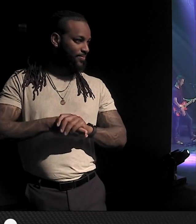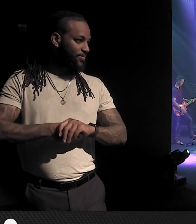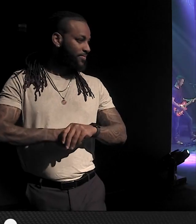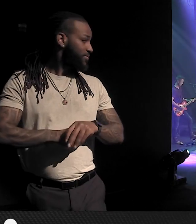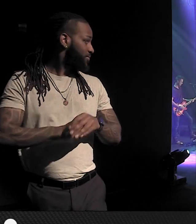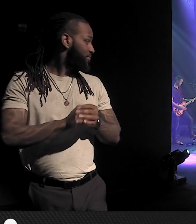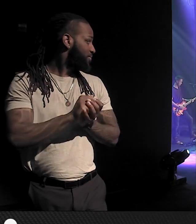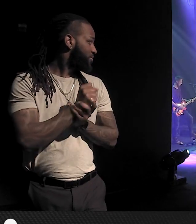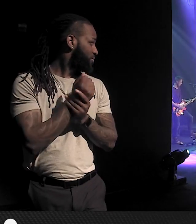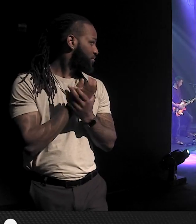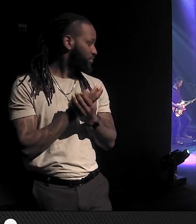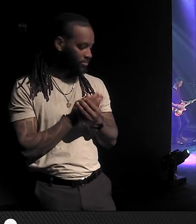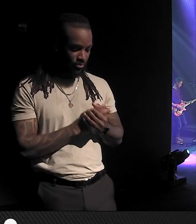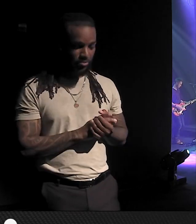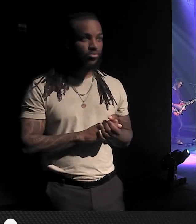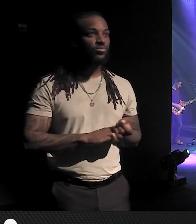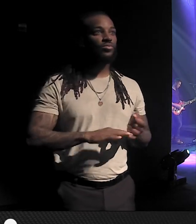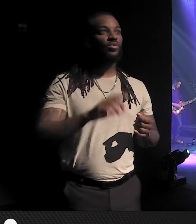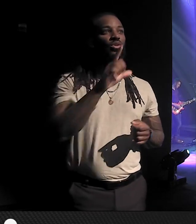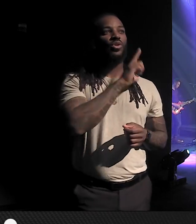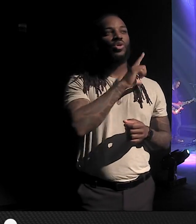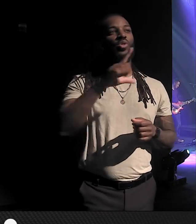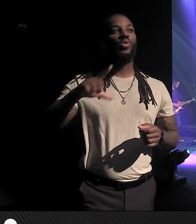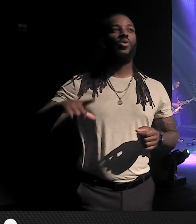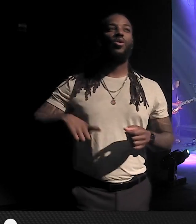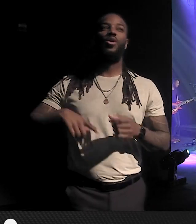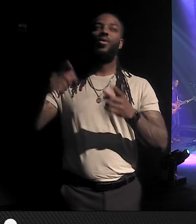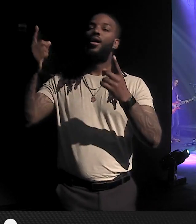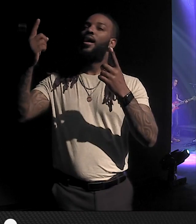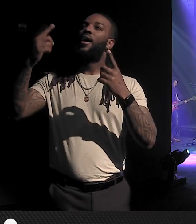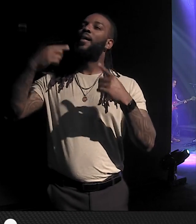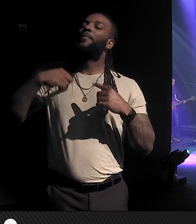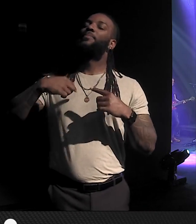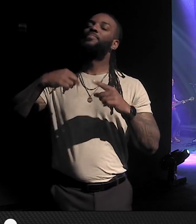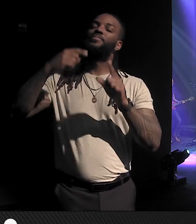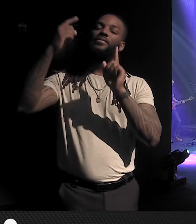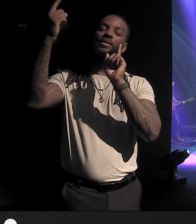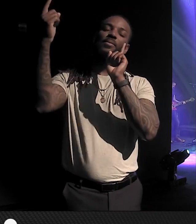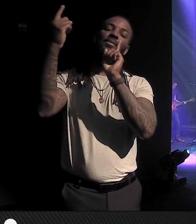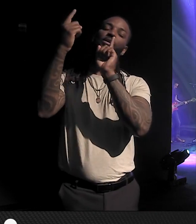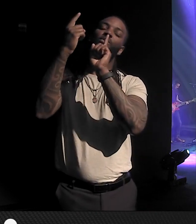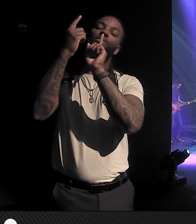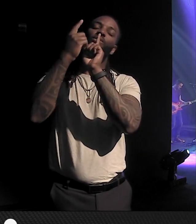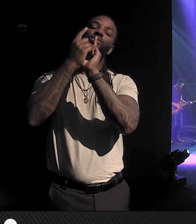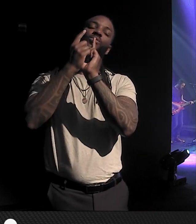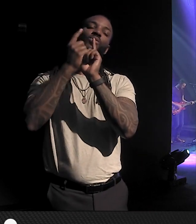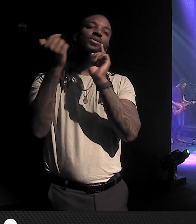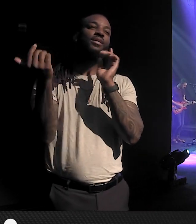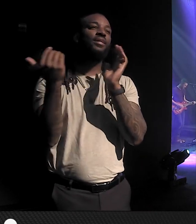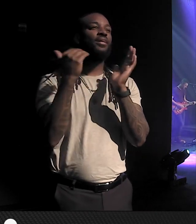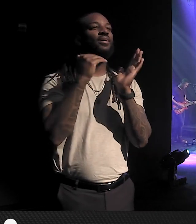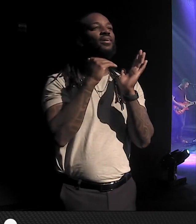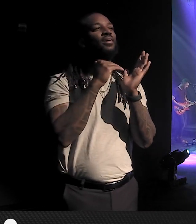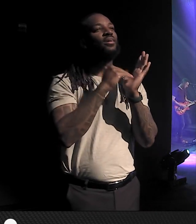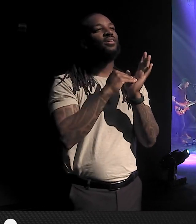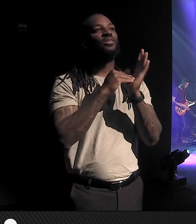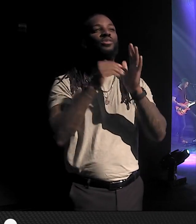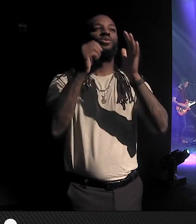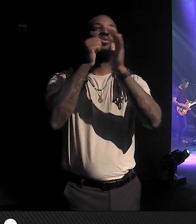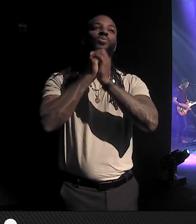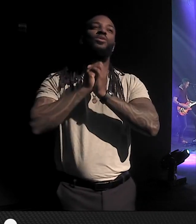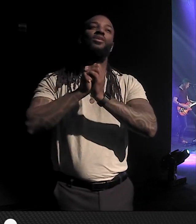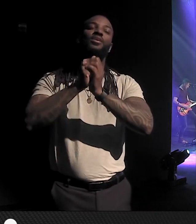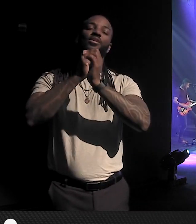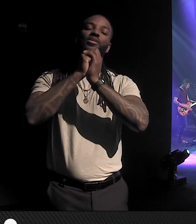Come on, let's sing together. Lord, we come to meet with you again, to